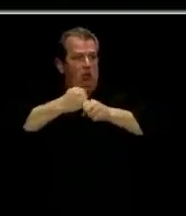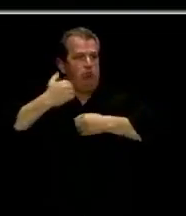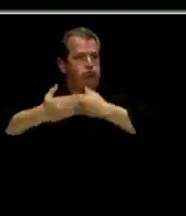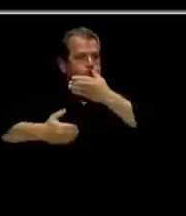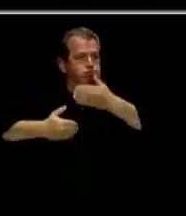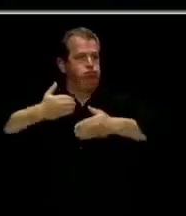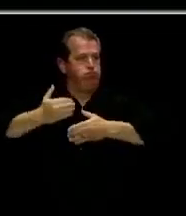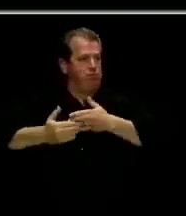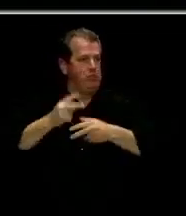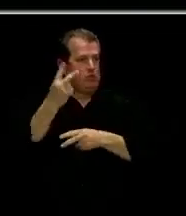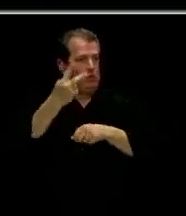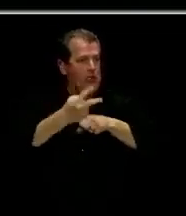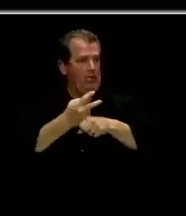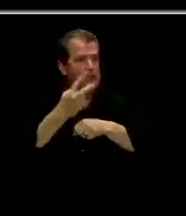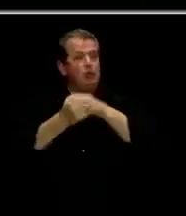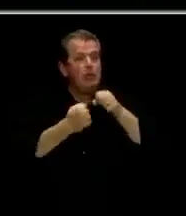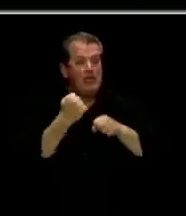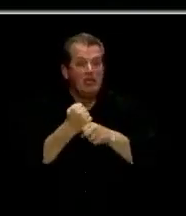World Reports.